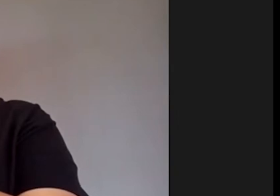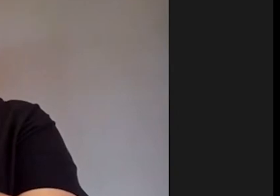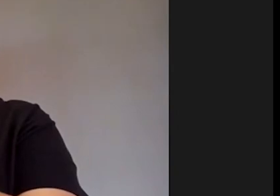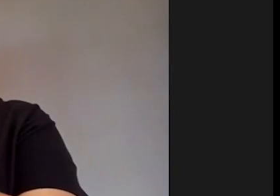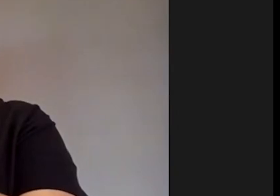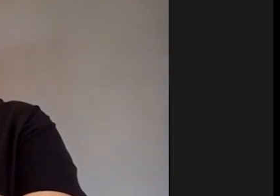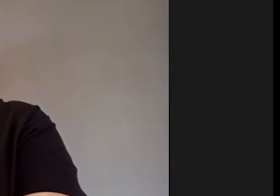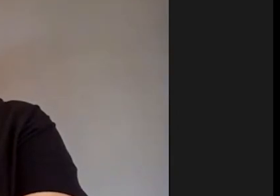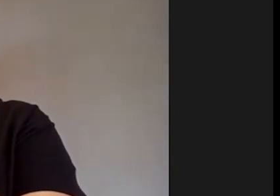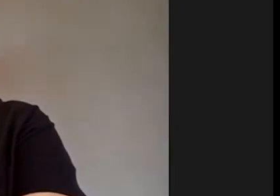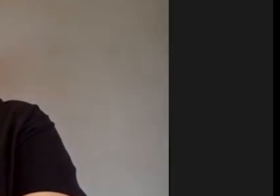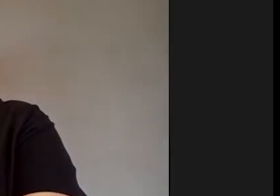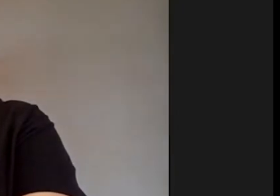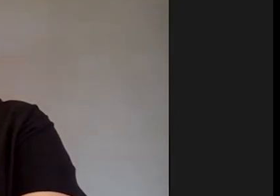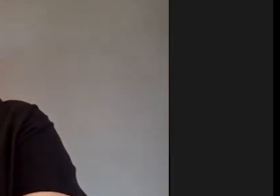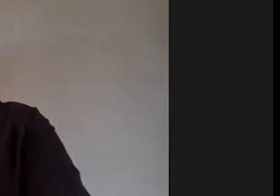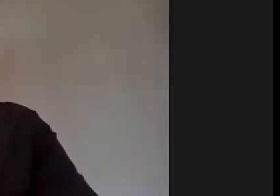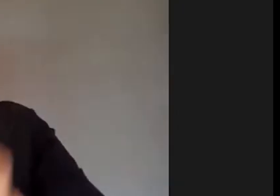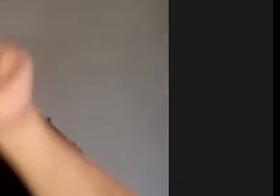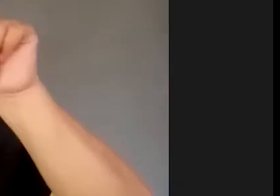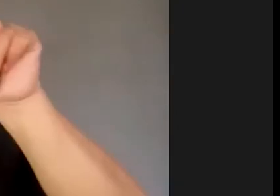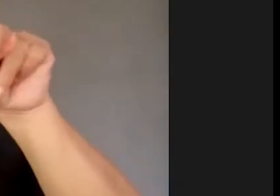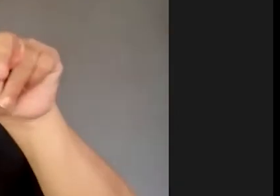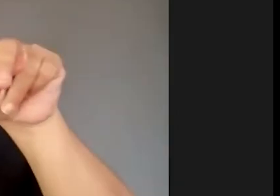plus verb.